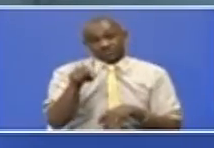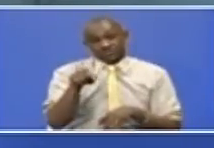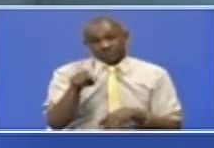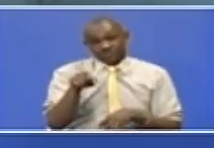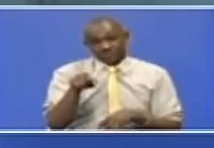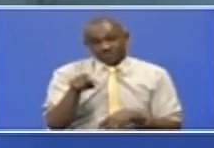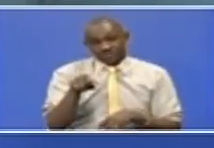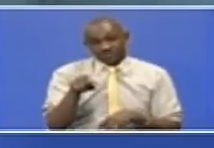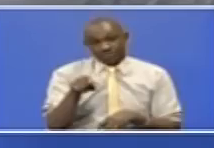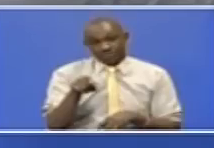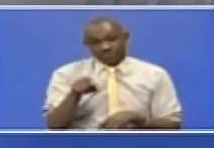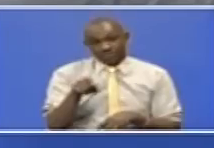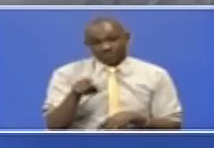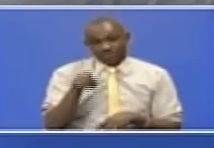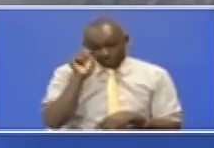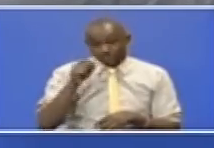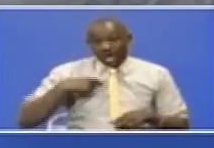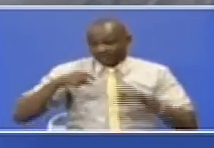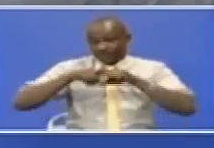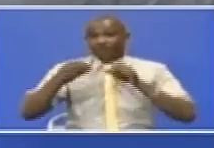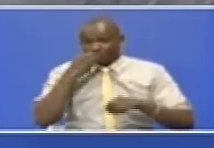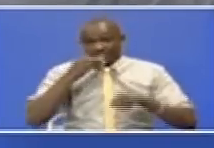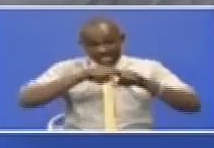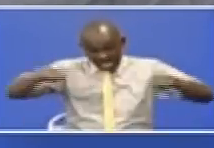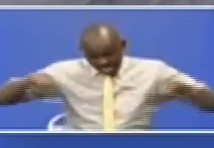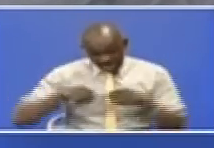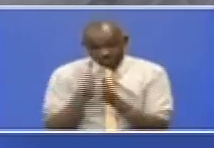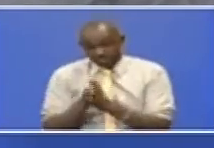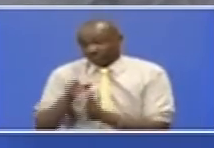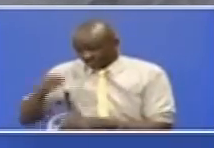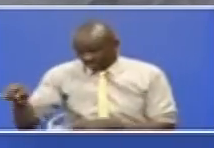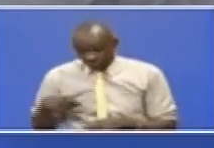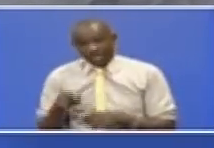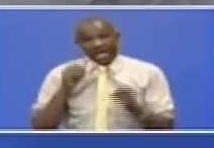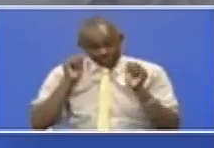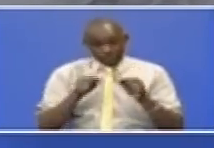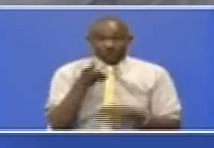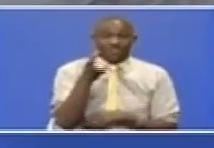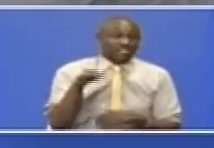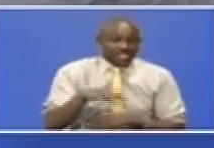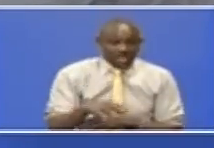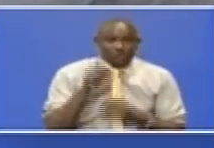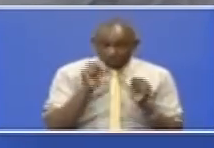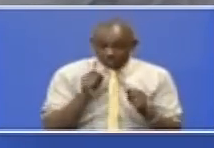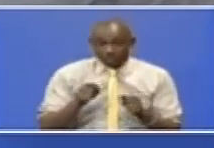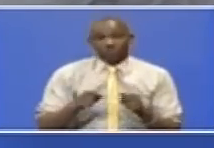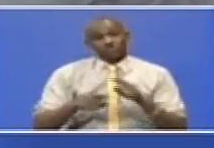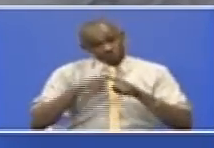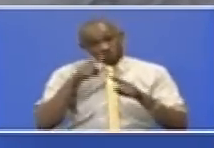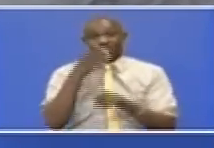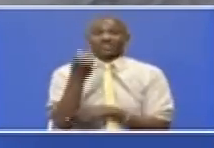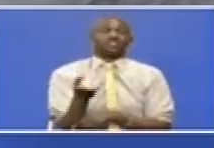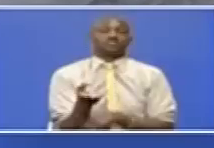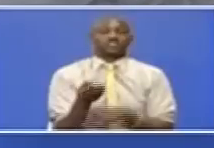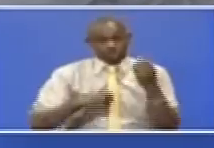the animals will be in a feedlot finishing, and then they go to a quarantine station and they can be slaughtered in an export